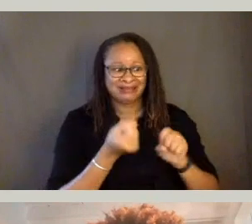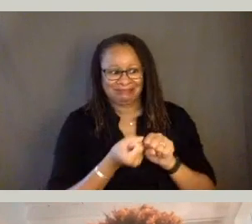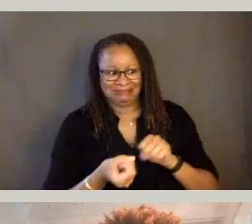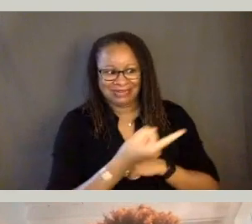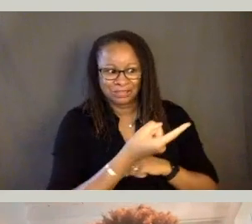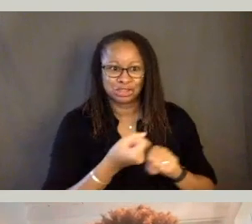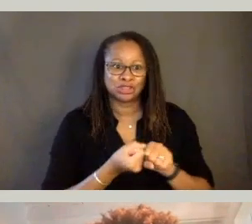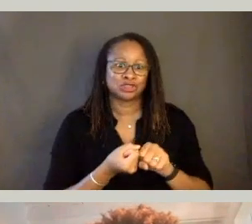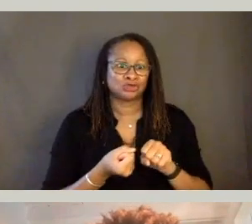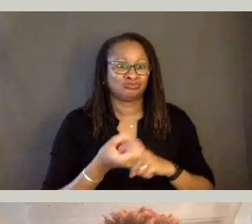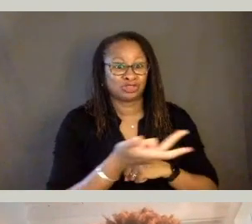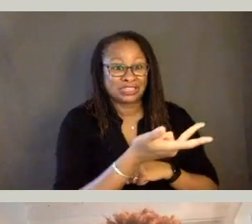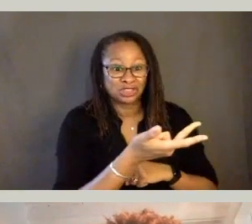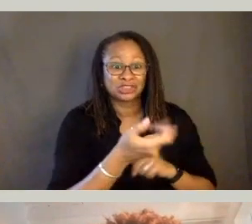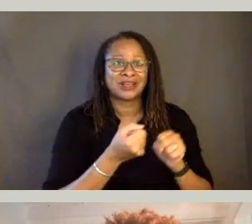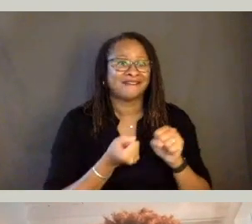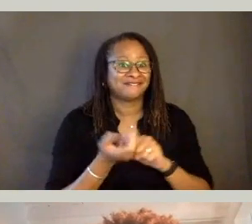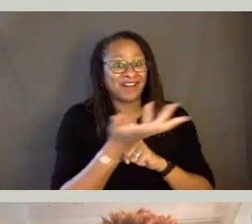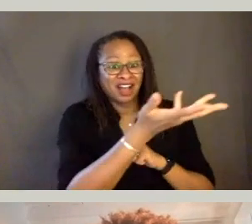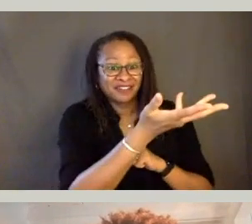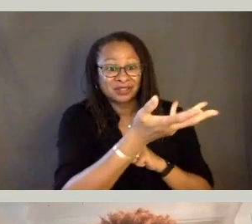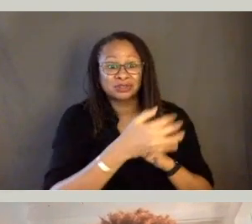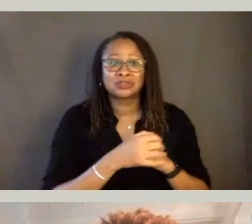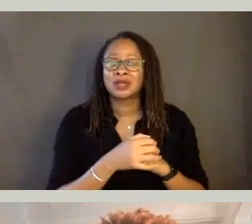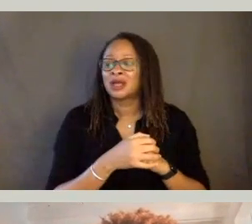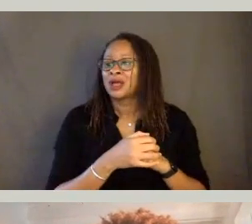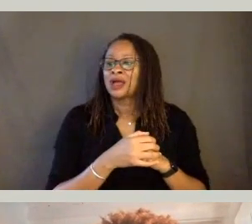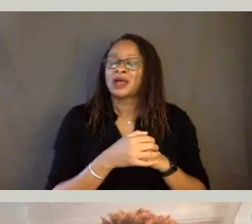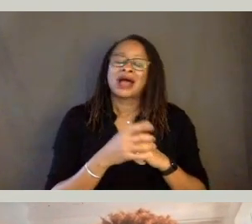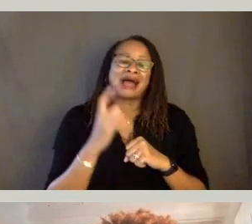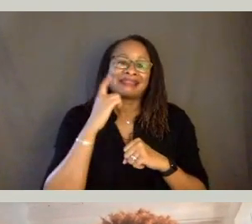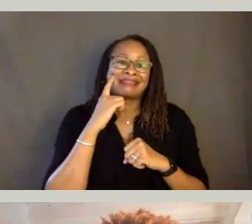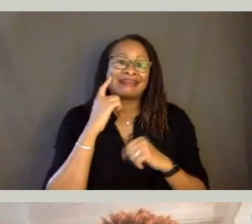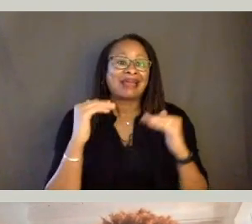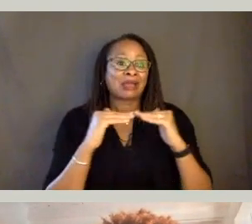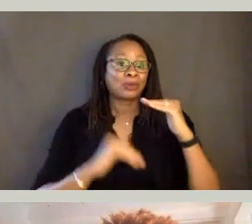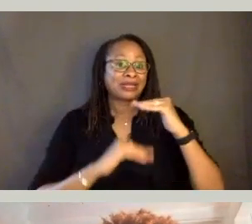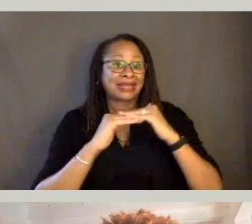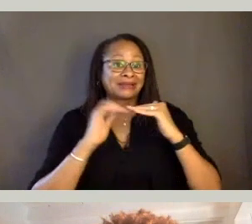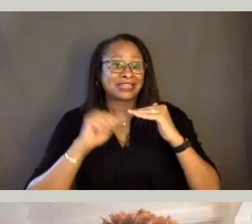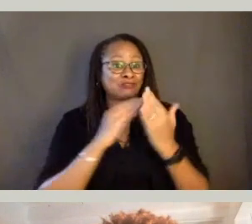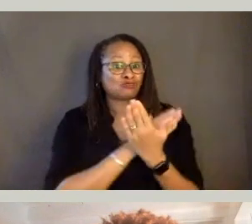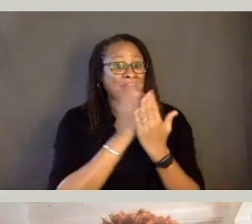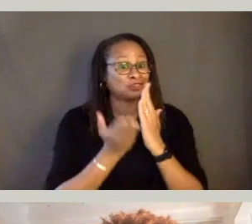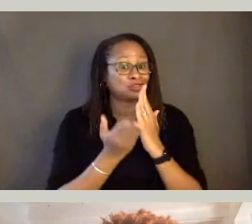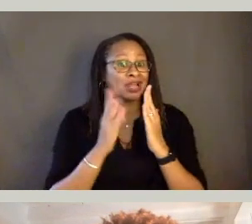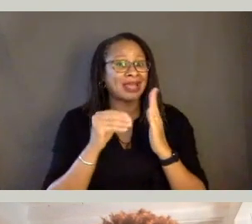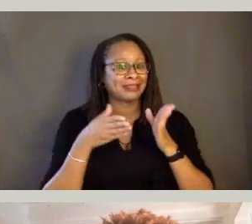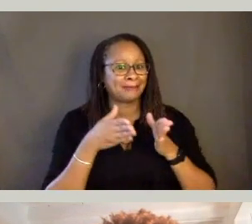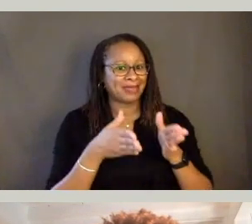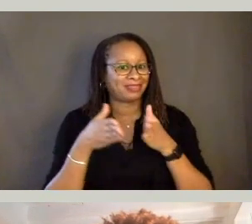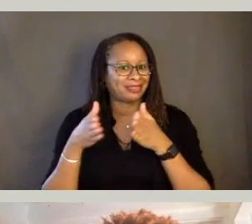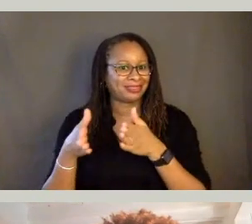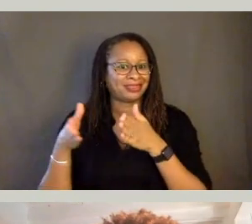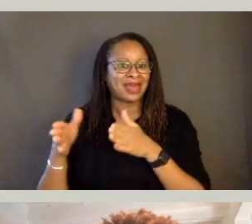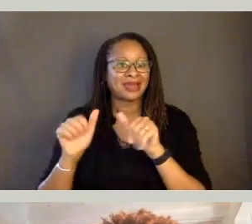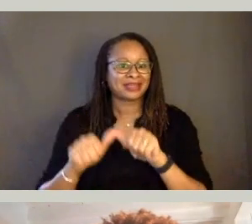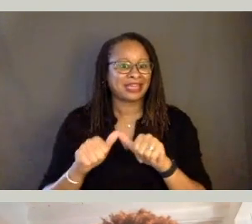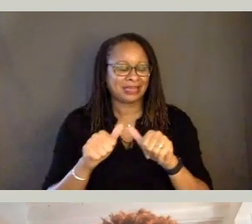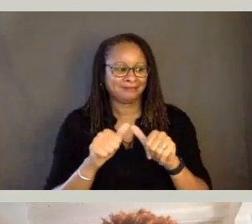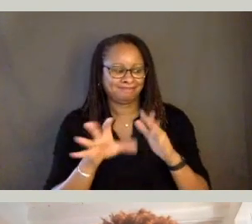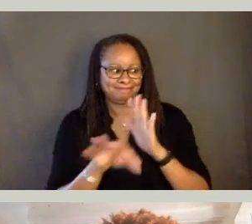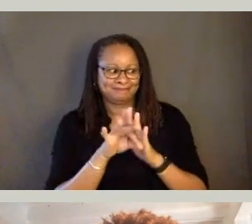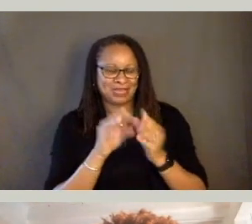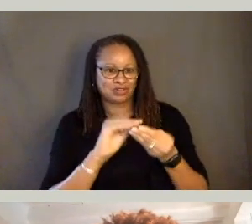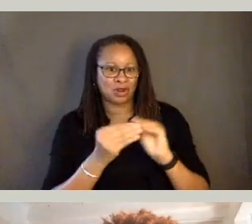now, 3 years from now, 5 years from now. It's such equity caps, I think, can really range in the methodology of how to land at a number when